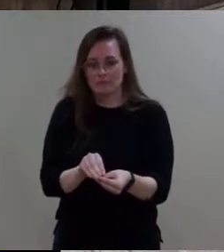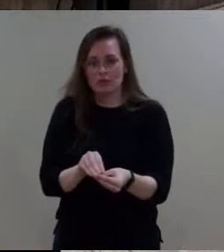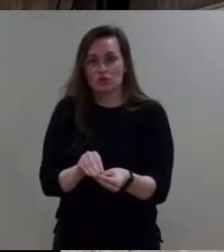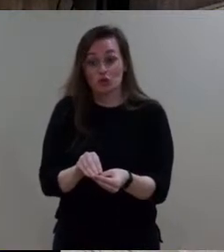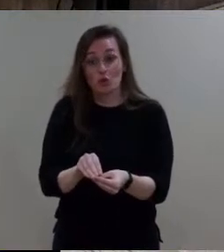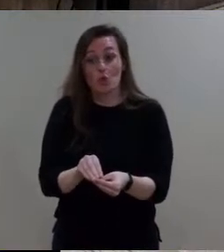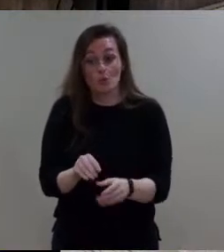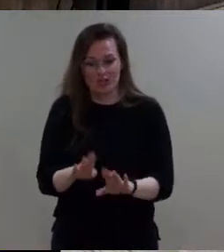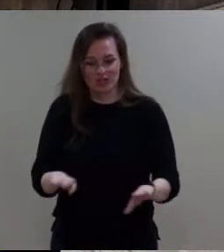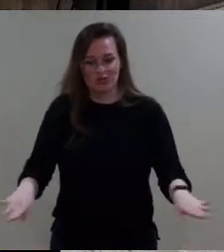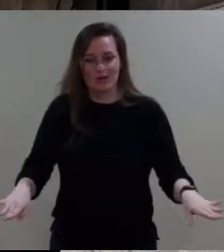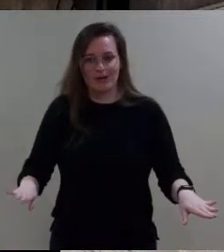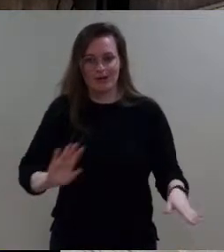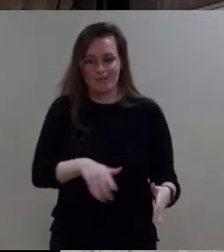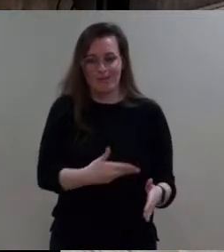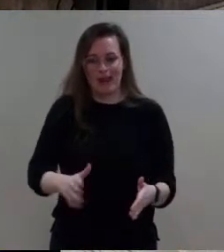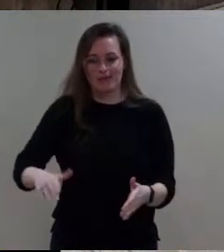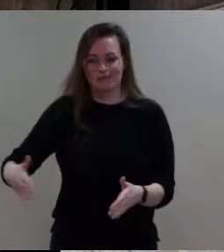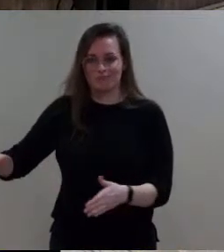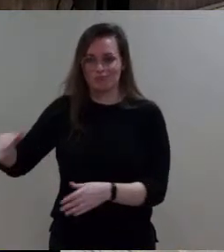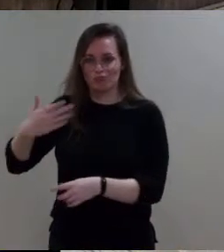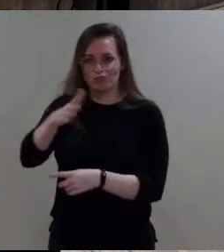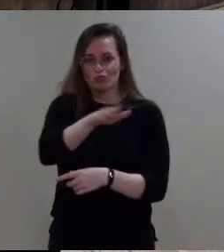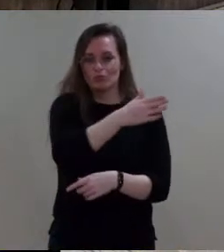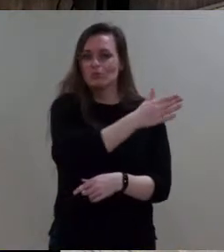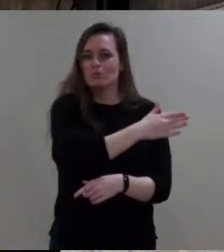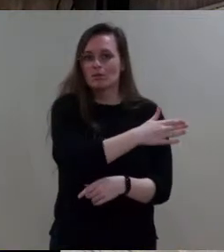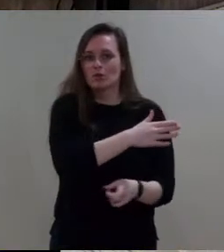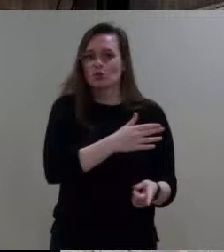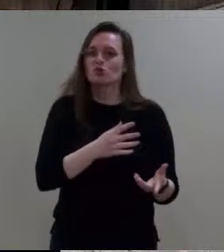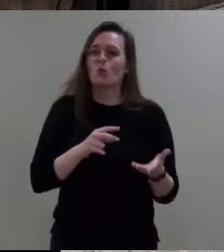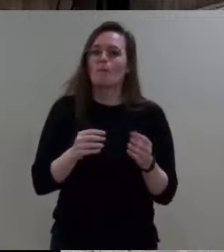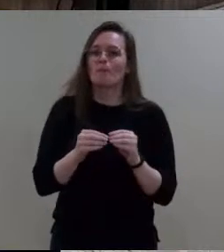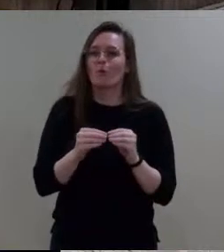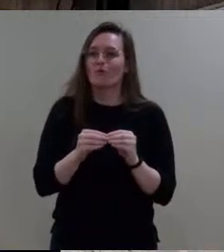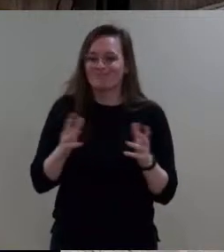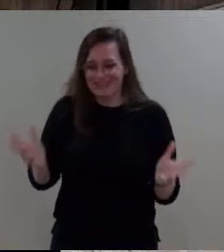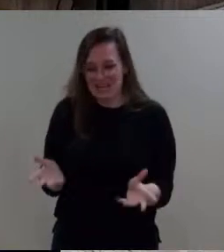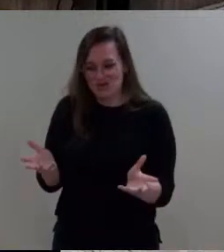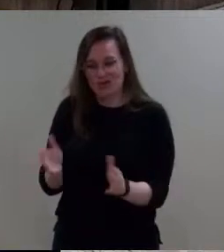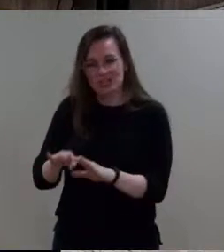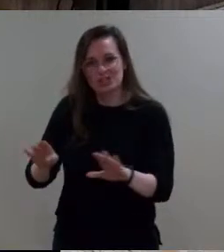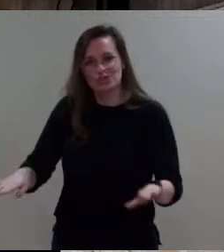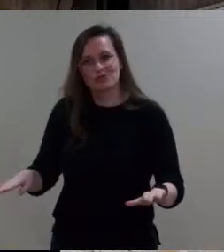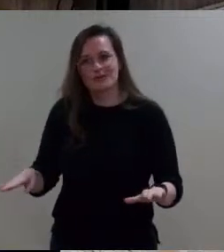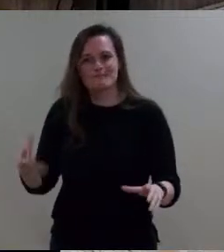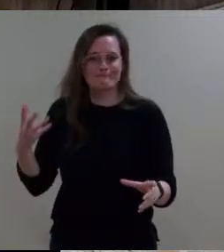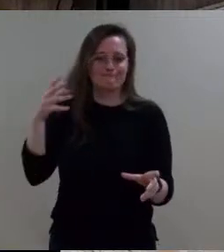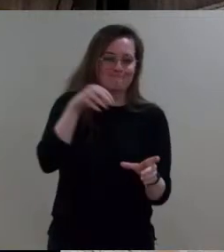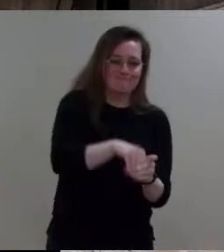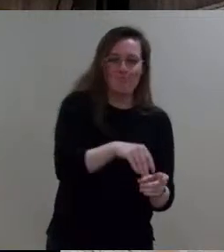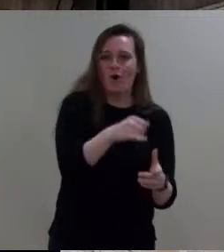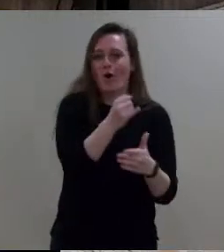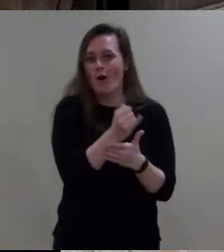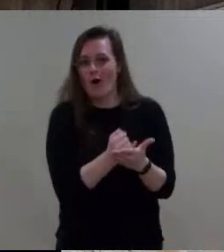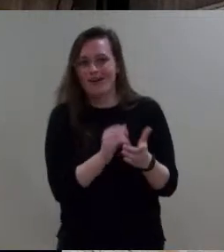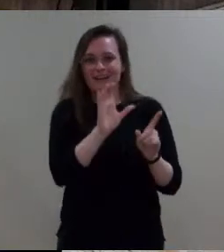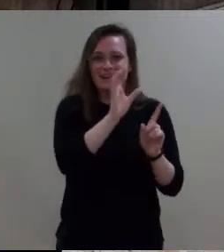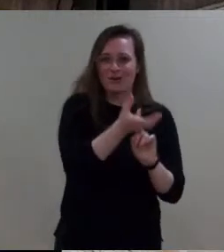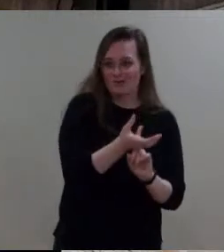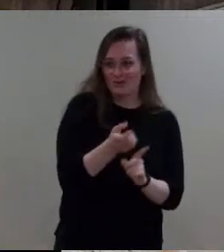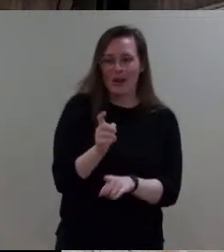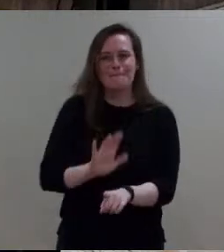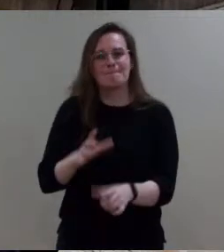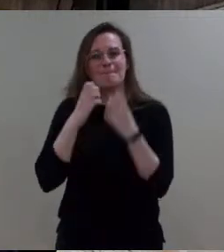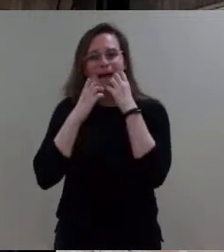it brings children into the art and culture of their city really early. So their passion